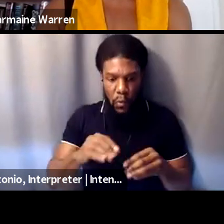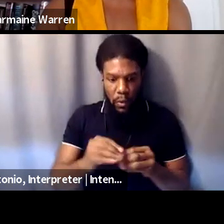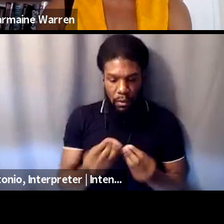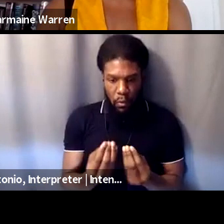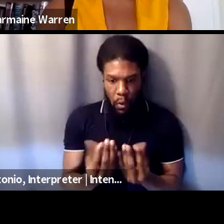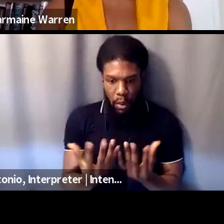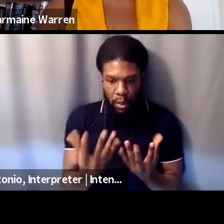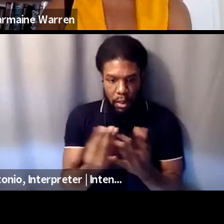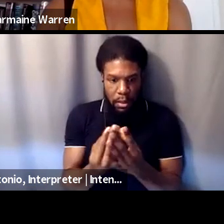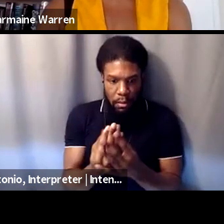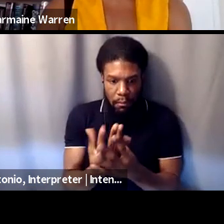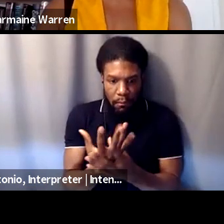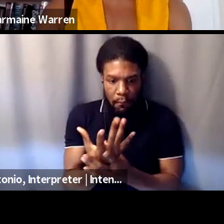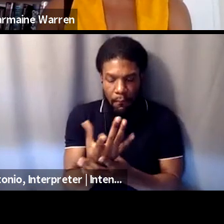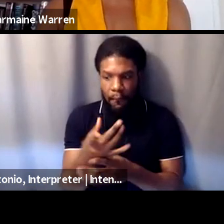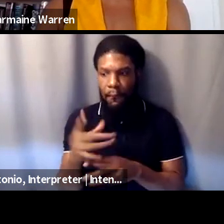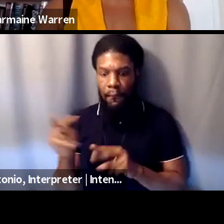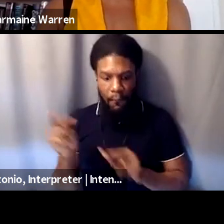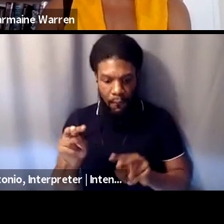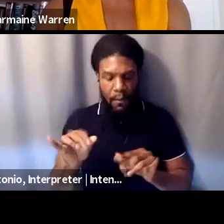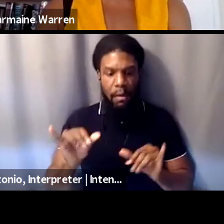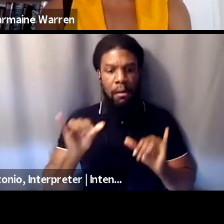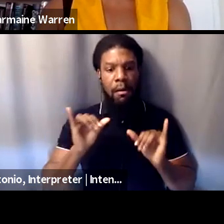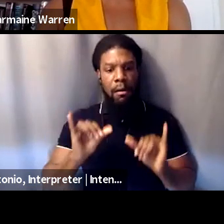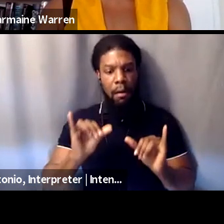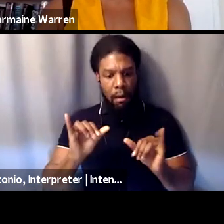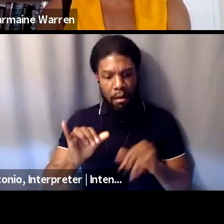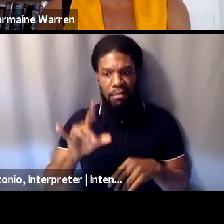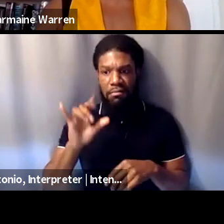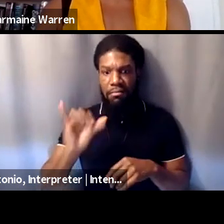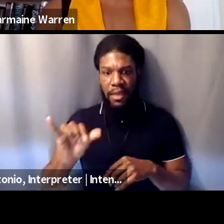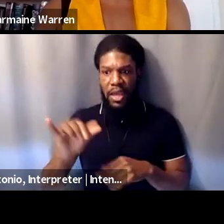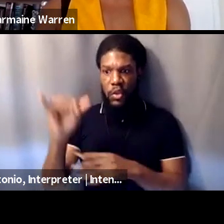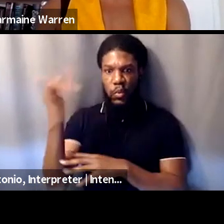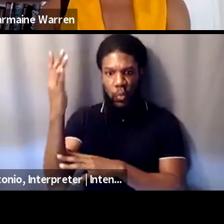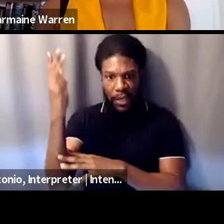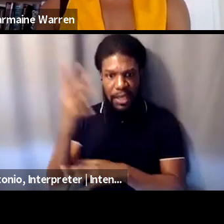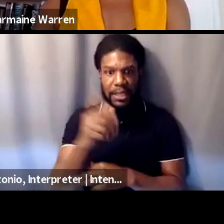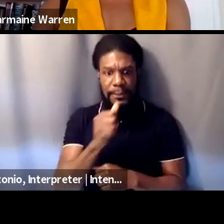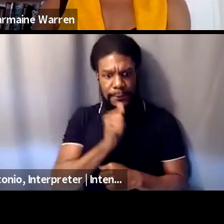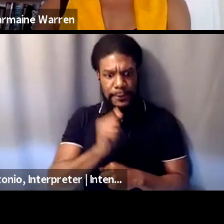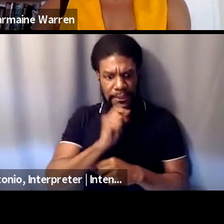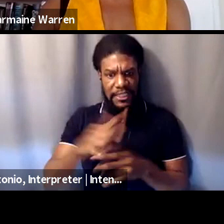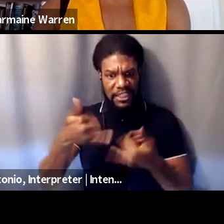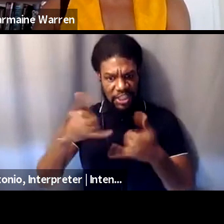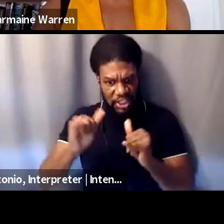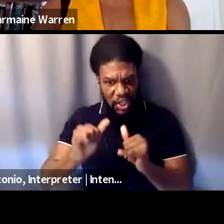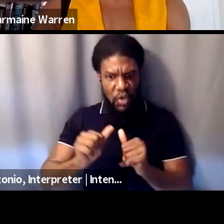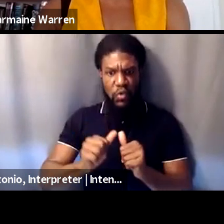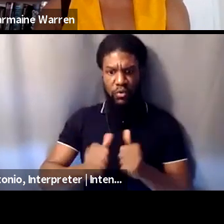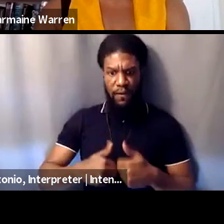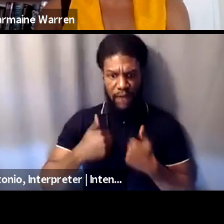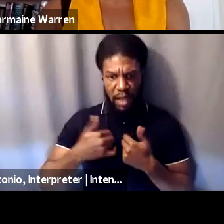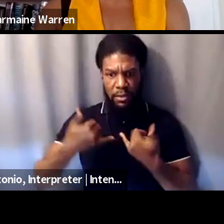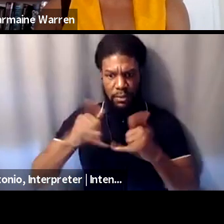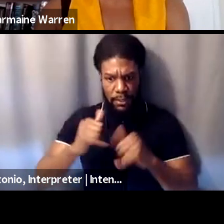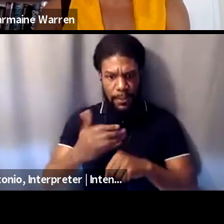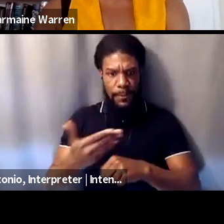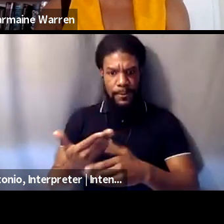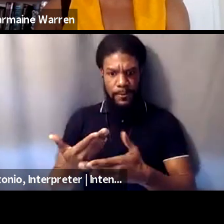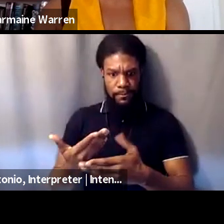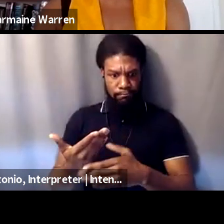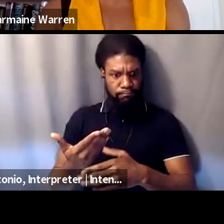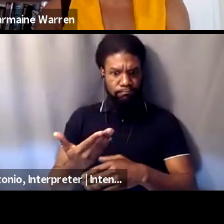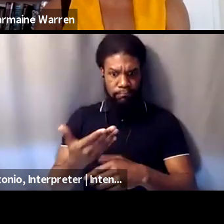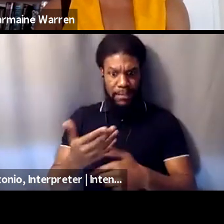resilience has come both from my ancestry as like human ancestry, as well as non-human, as well as plant